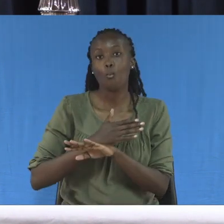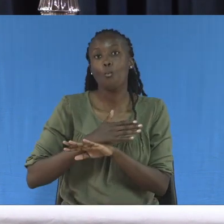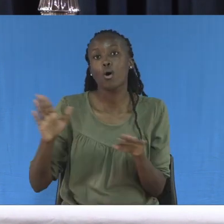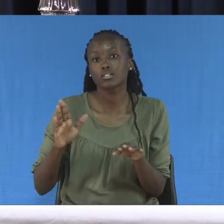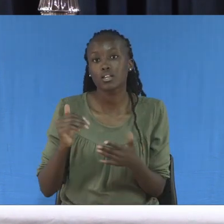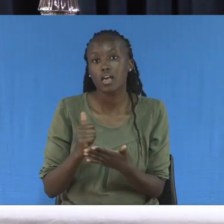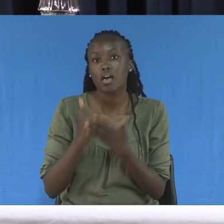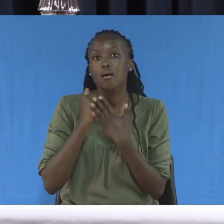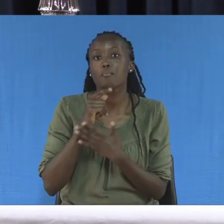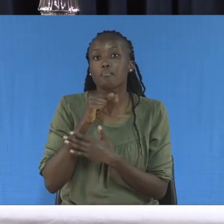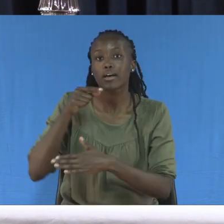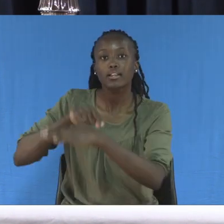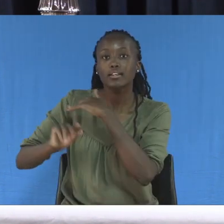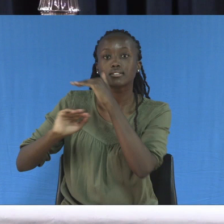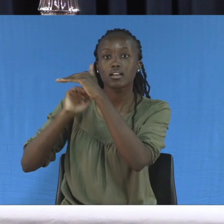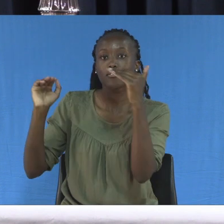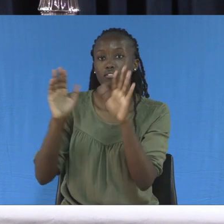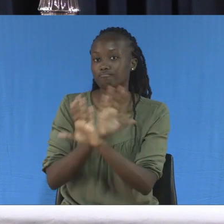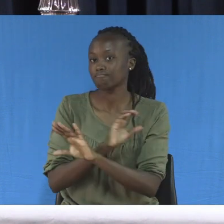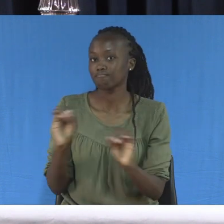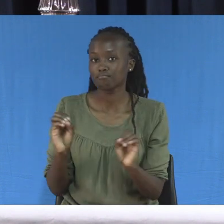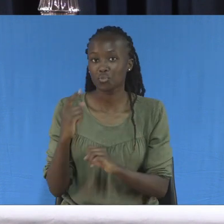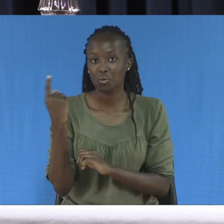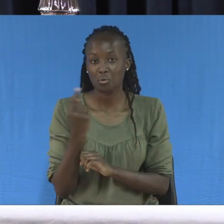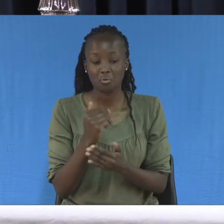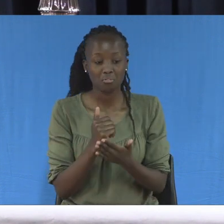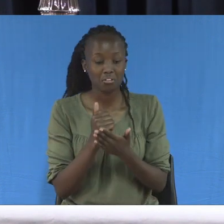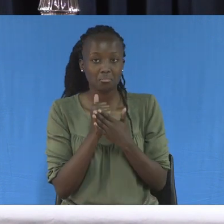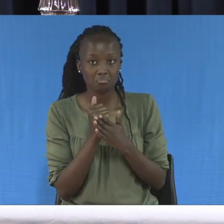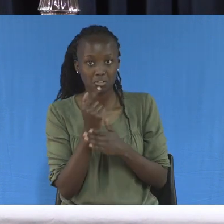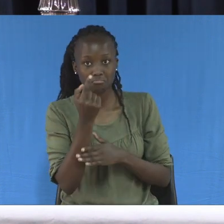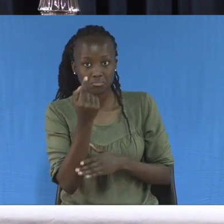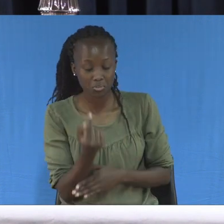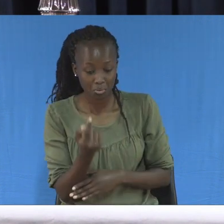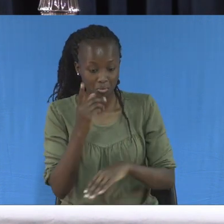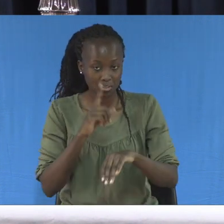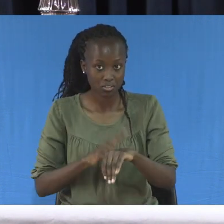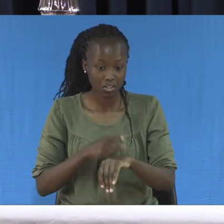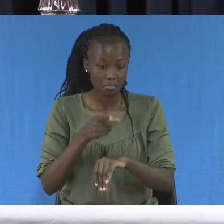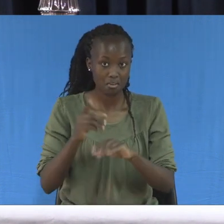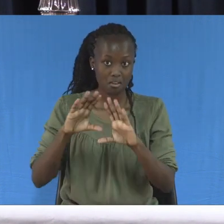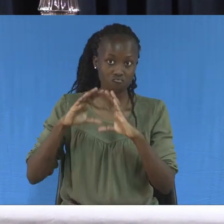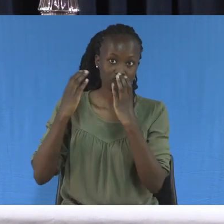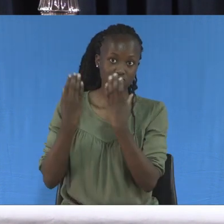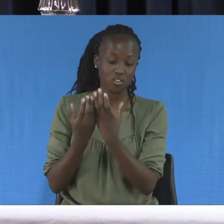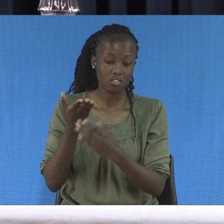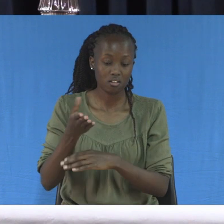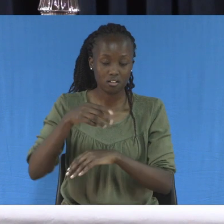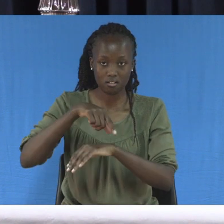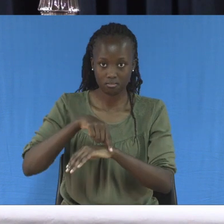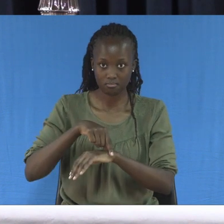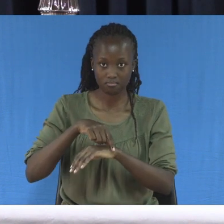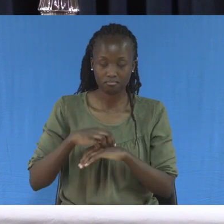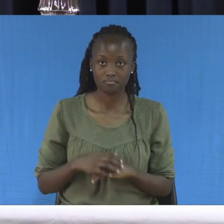man to eternity. It can only help in as far as the world is concerned.